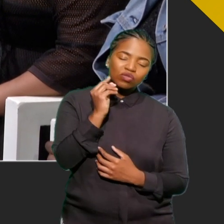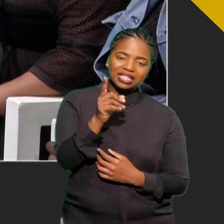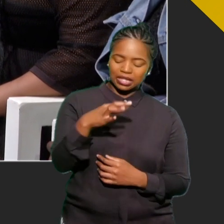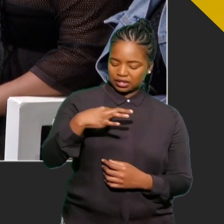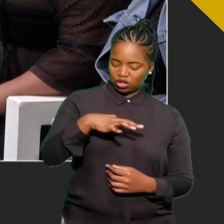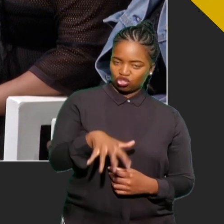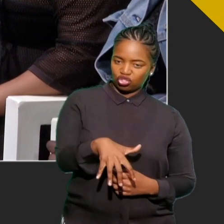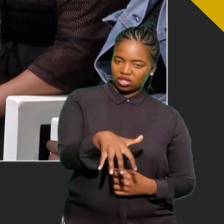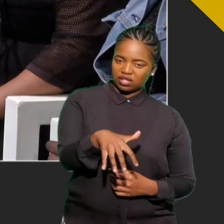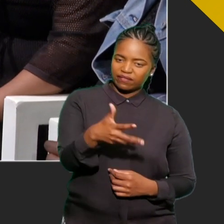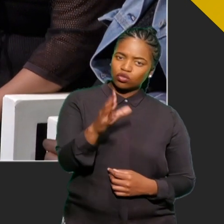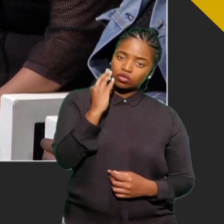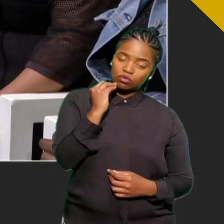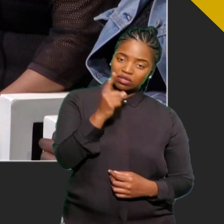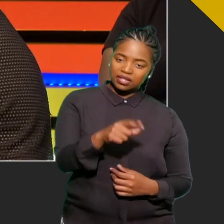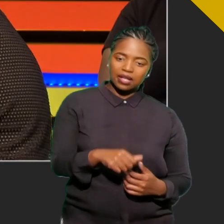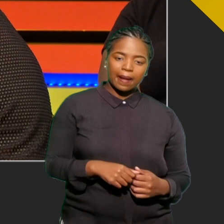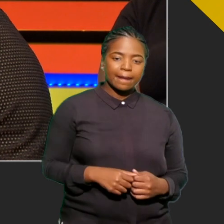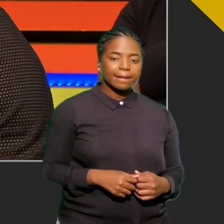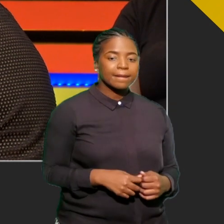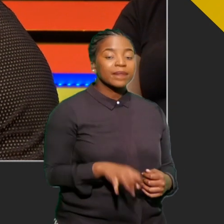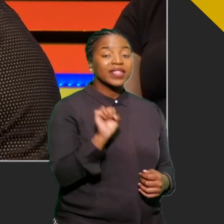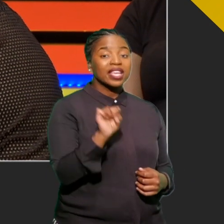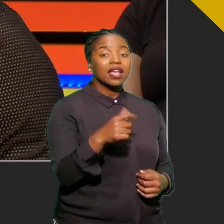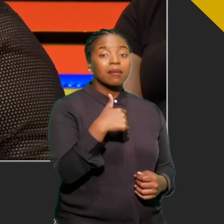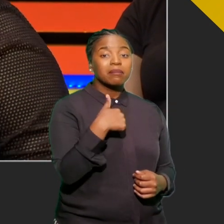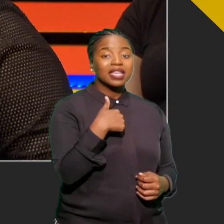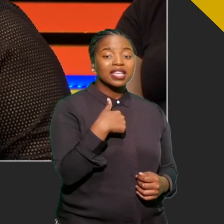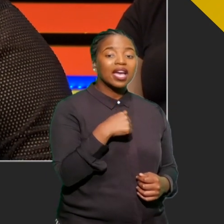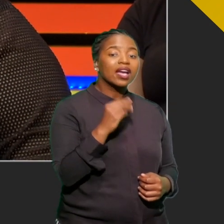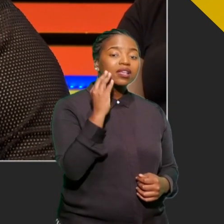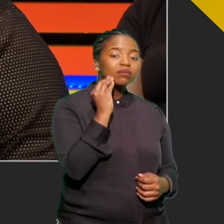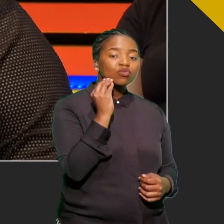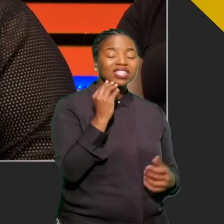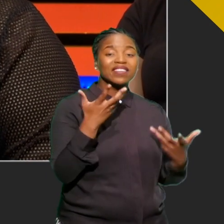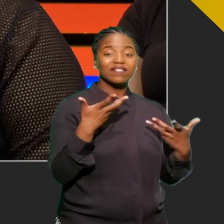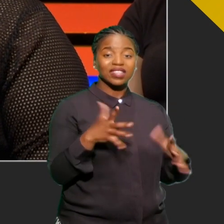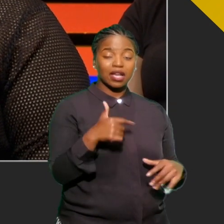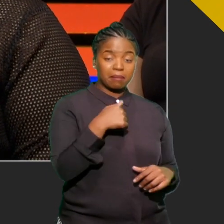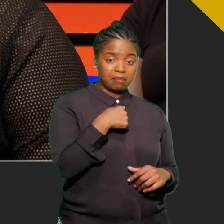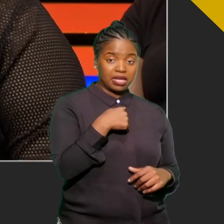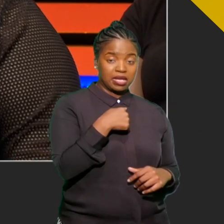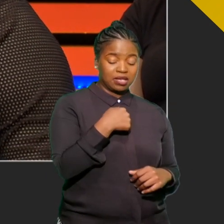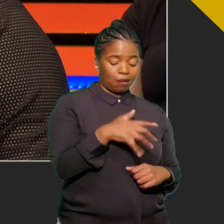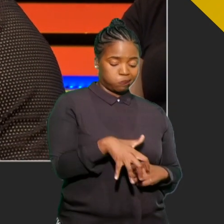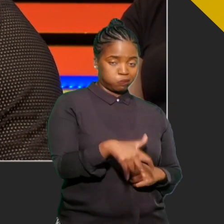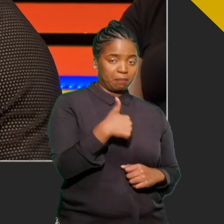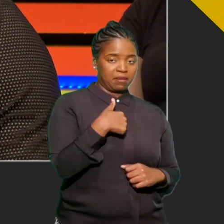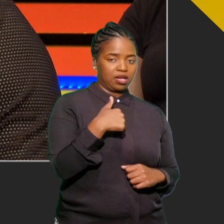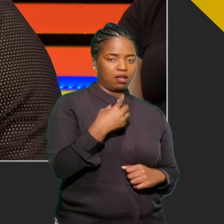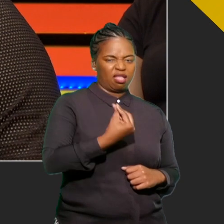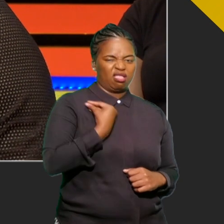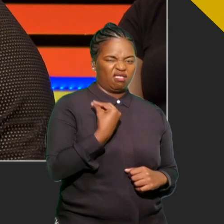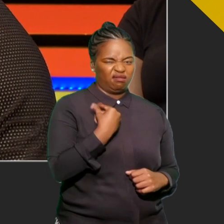teenage pregnancy season? Yes, I had experience. I am also a teenage mother. Okay.